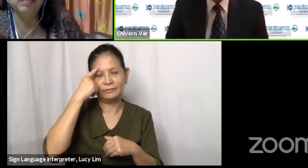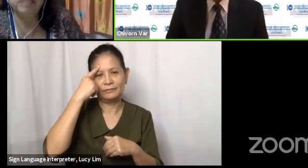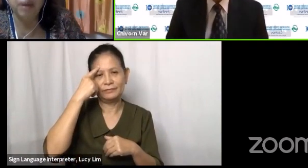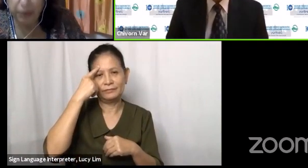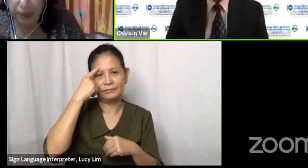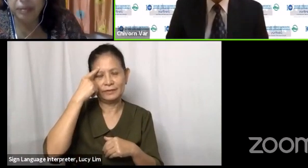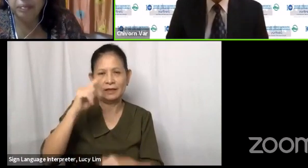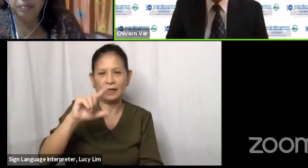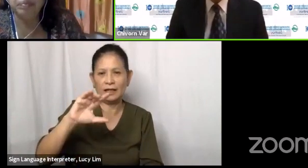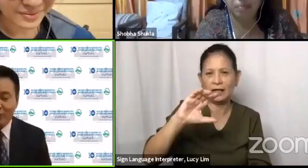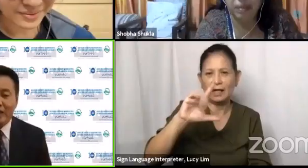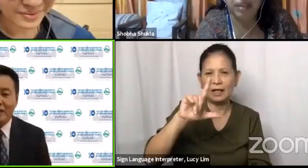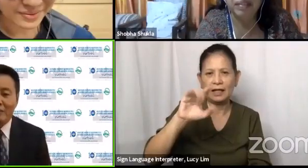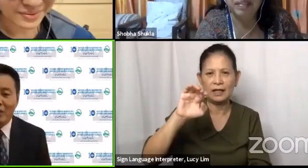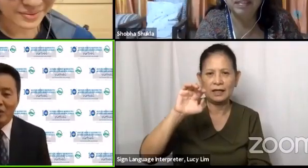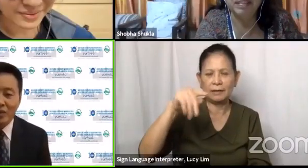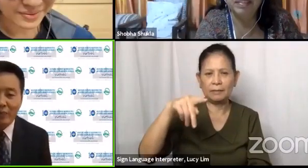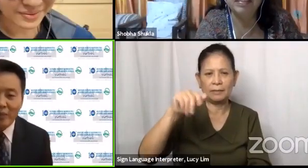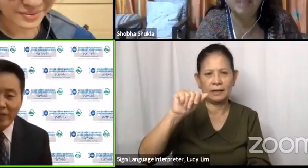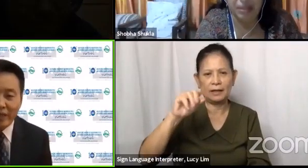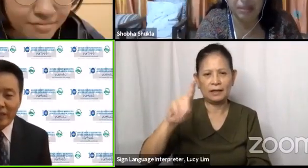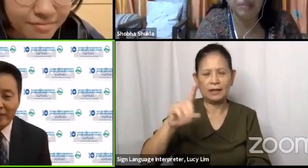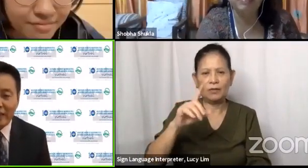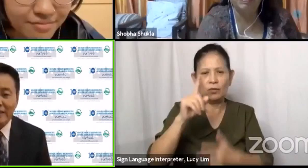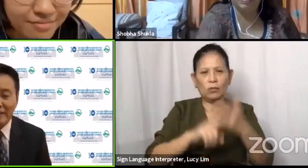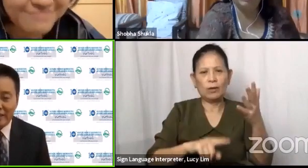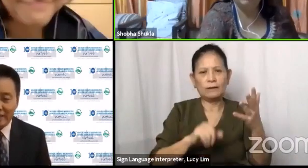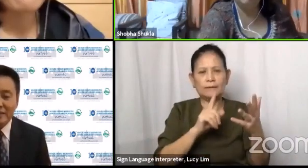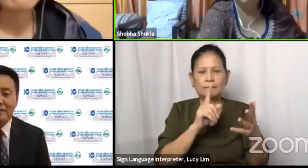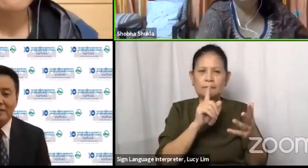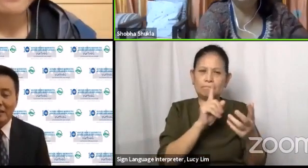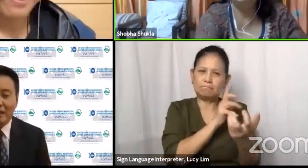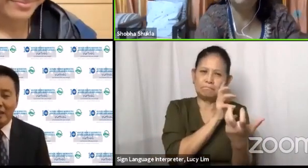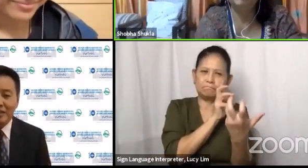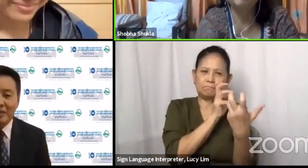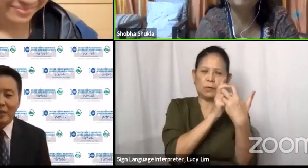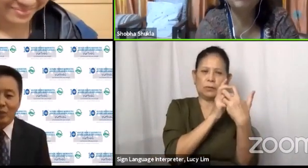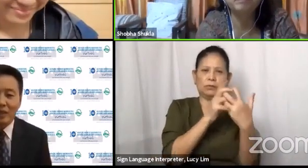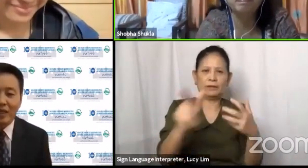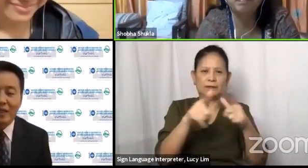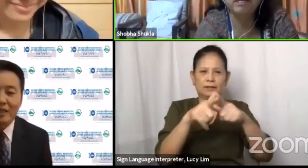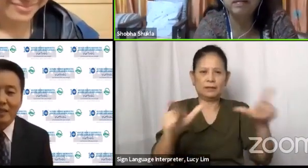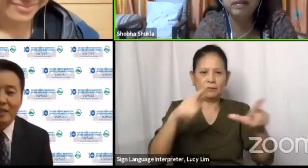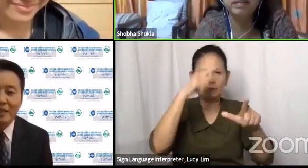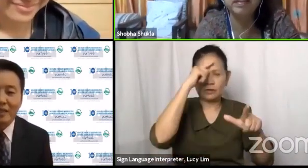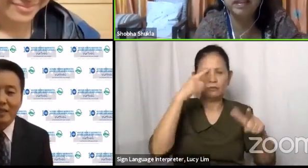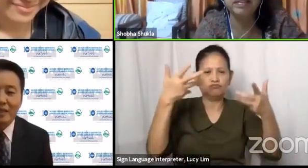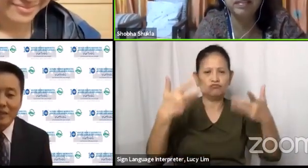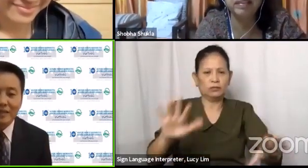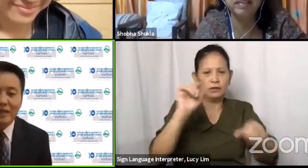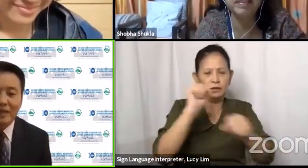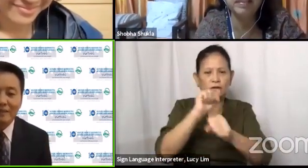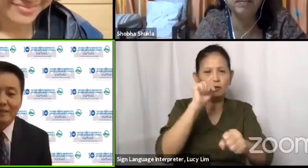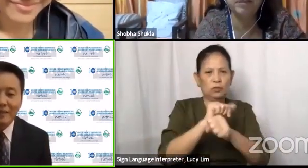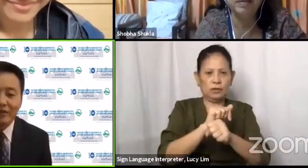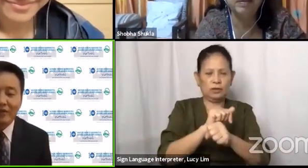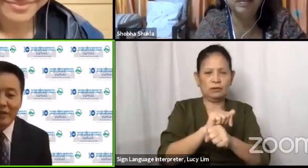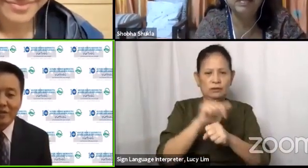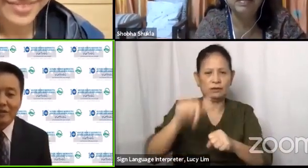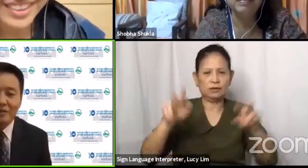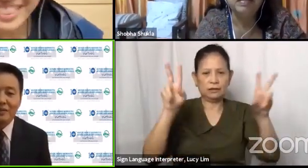Leafy, be the most appropriate. Yes, yes. In she being working on this. Yeah, please. Yes,